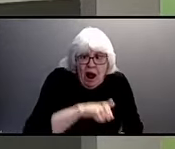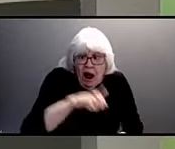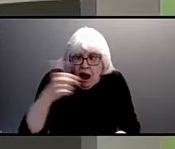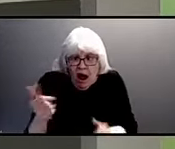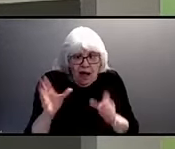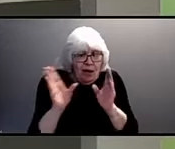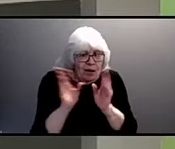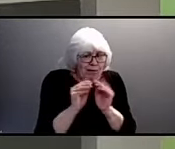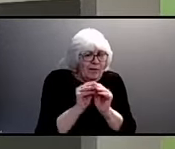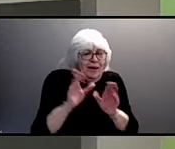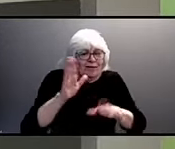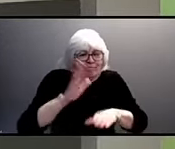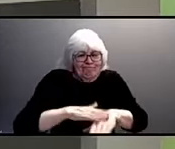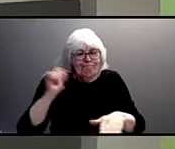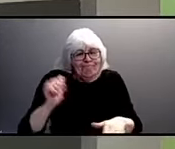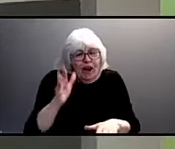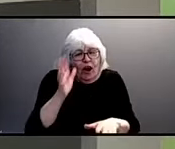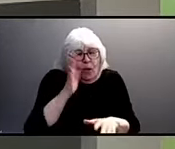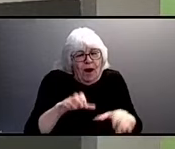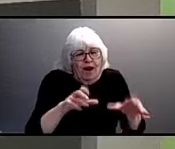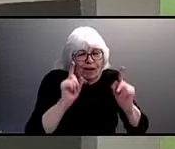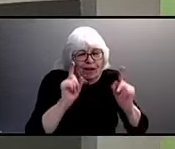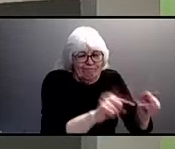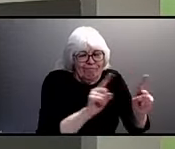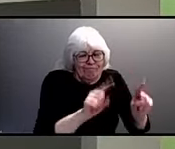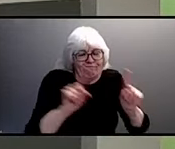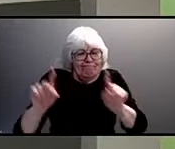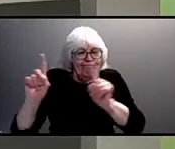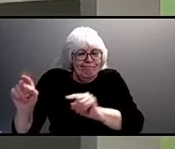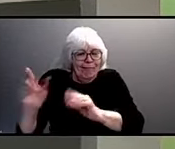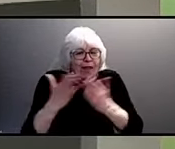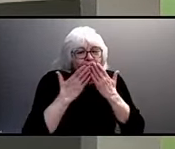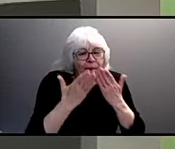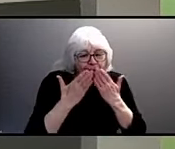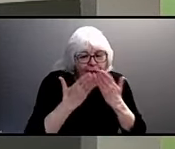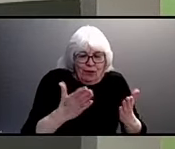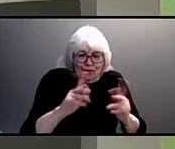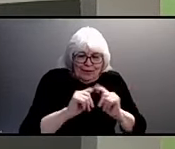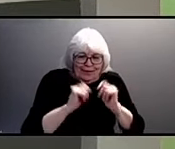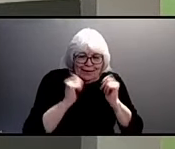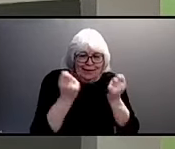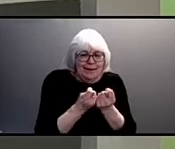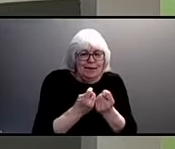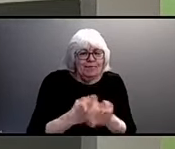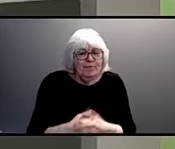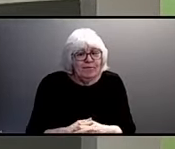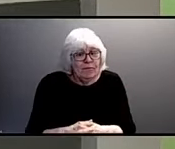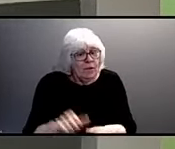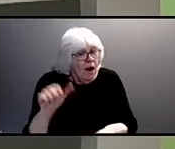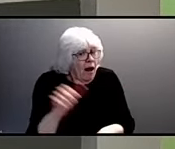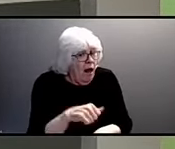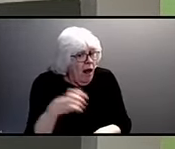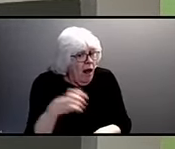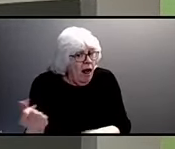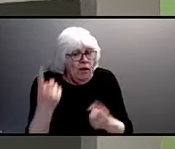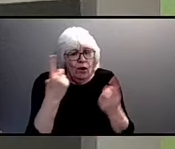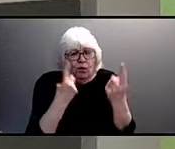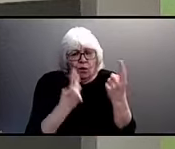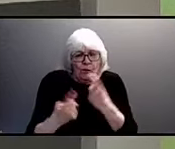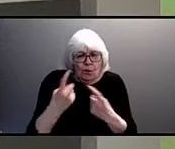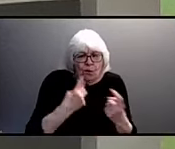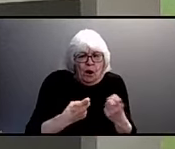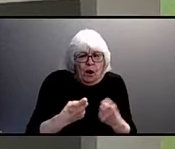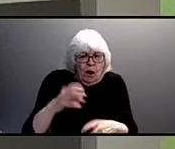So thank you, Erica, for that. One of the questions we had a lot was why media was allowed inside the evacuation zone.